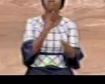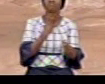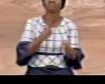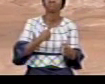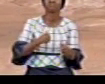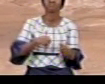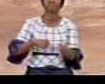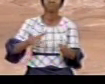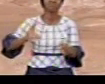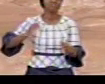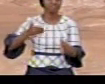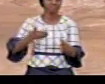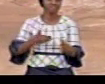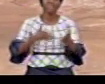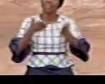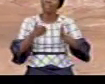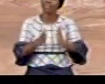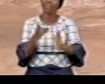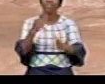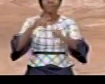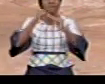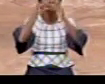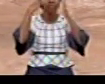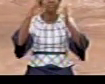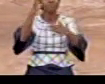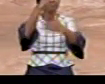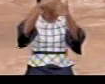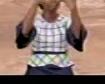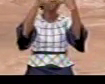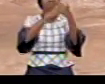of heaven fall on me.